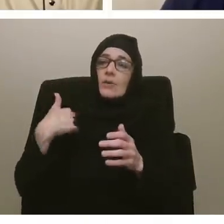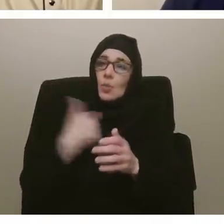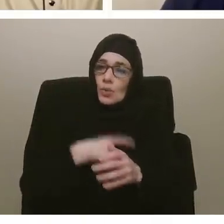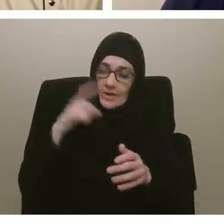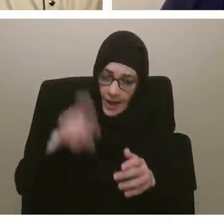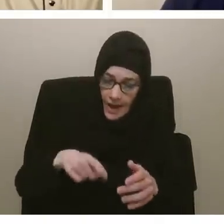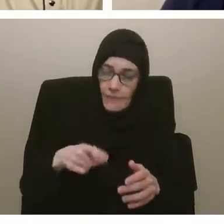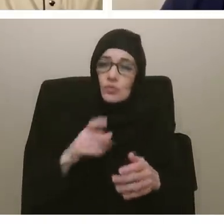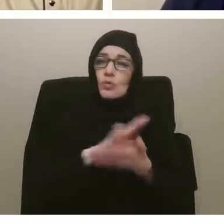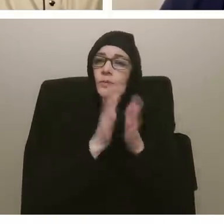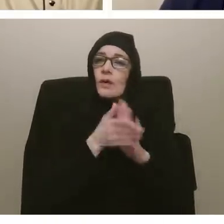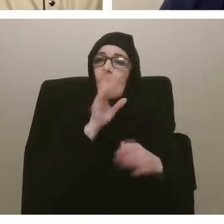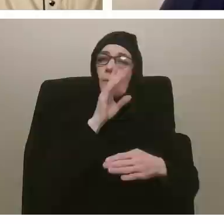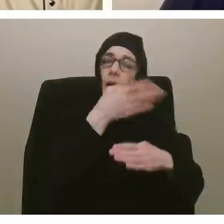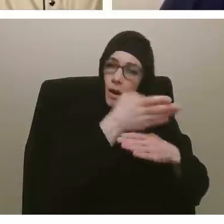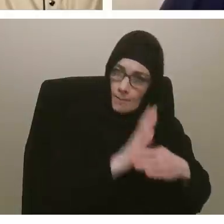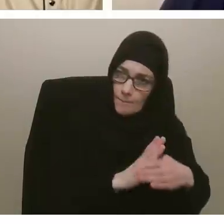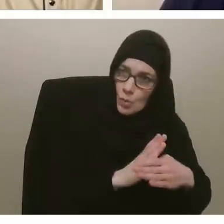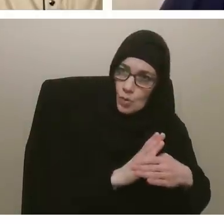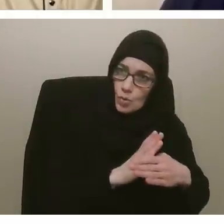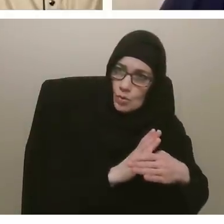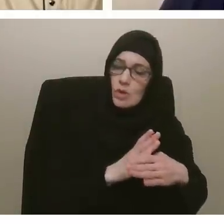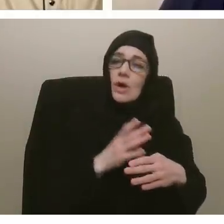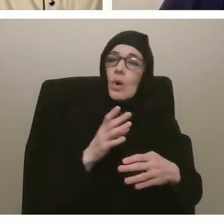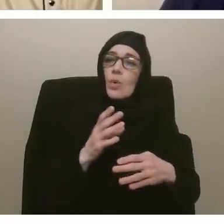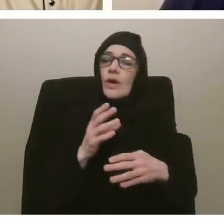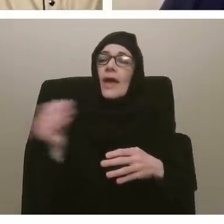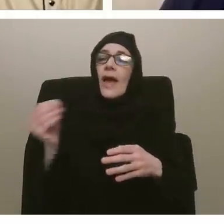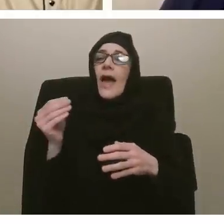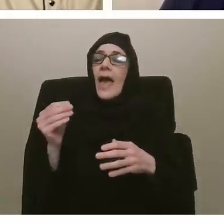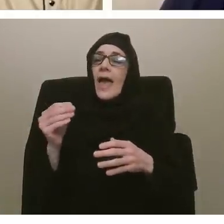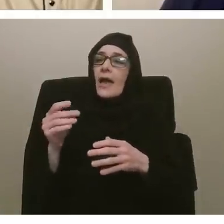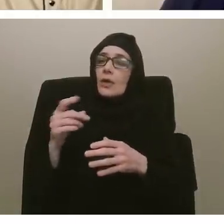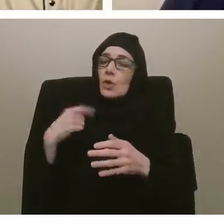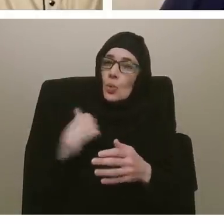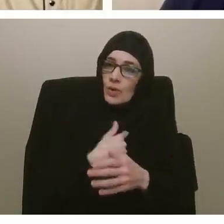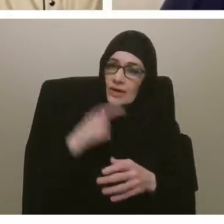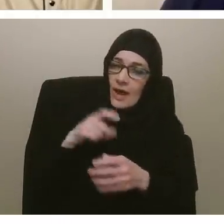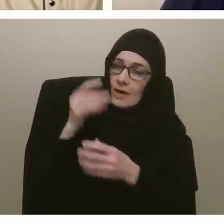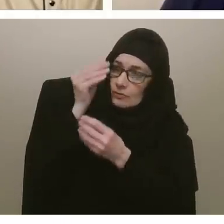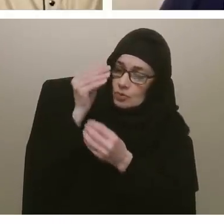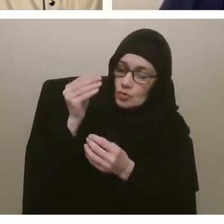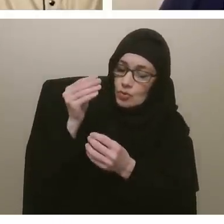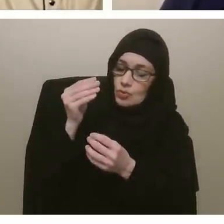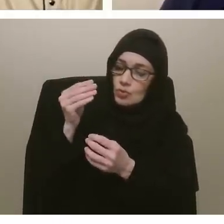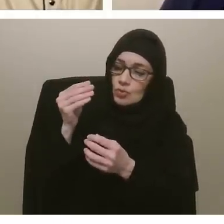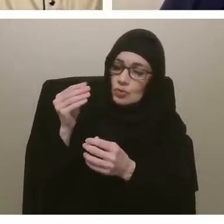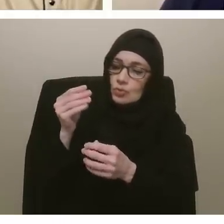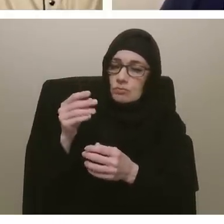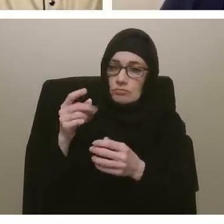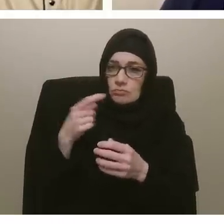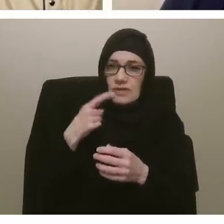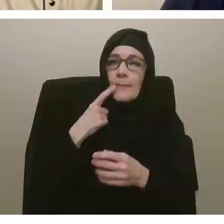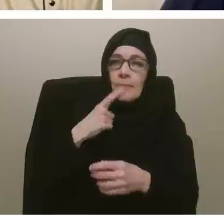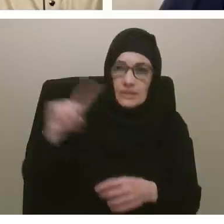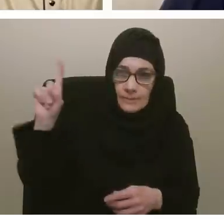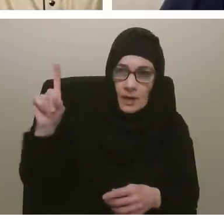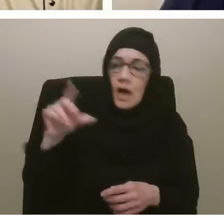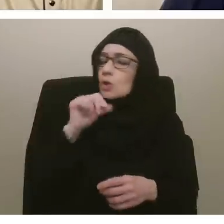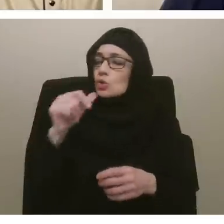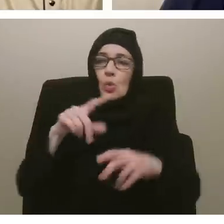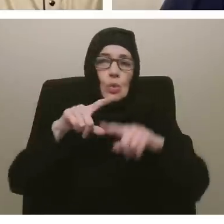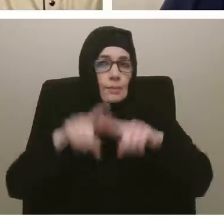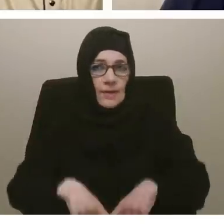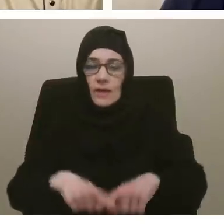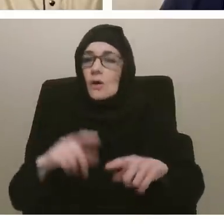have to lower ourselves to Allah. We have to negate ourselves. We have to stop relying upon ourselves. Don't rely on your logic.